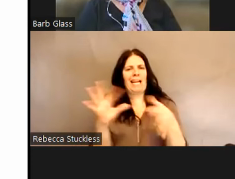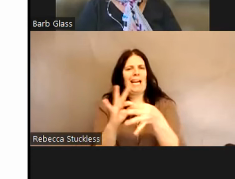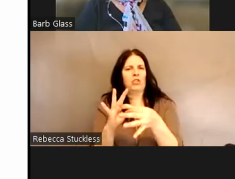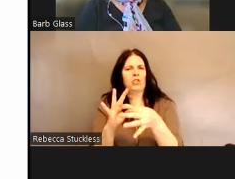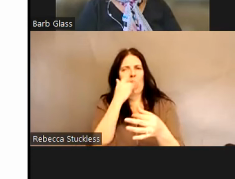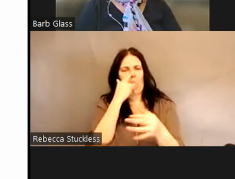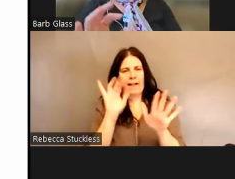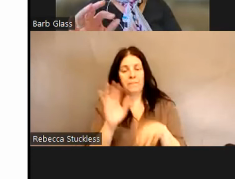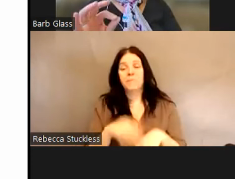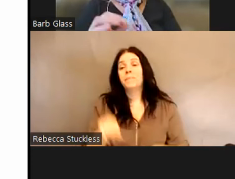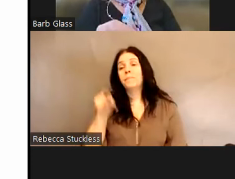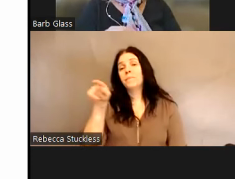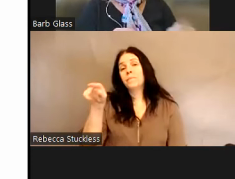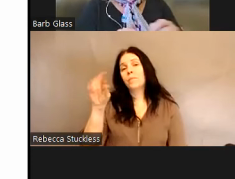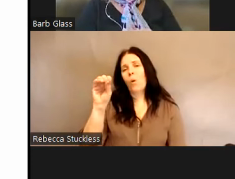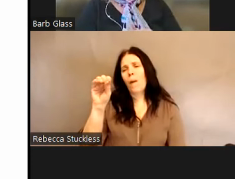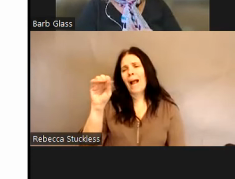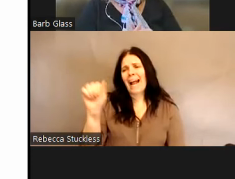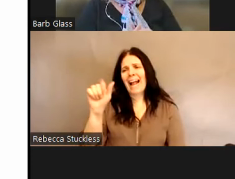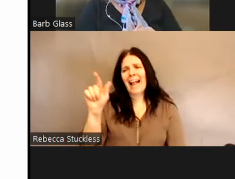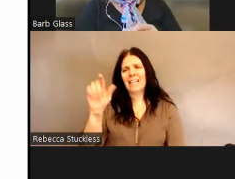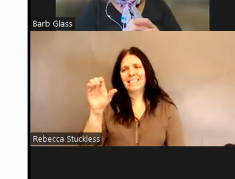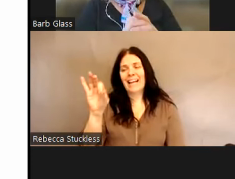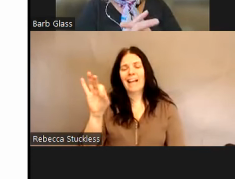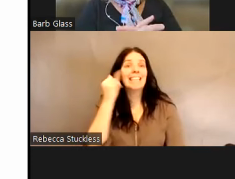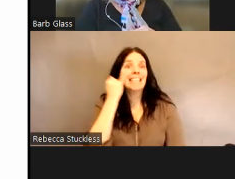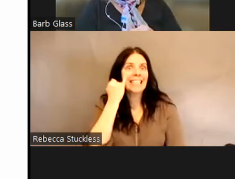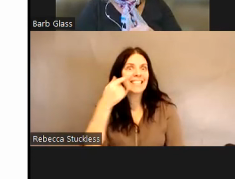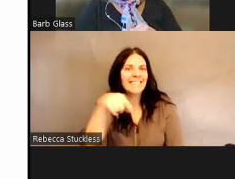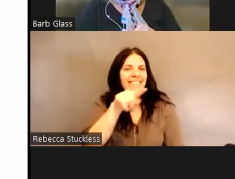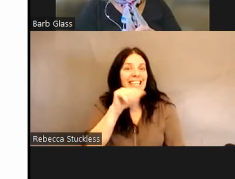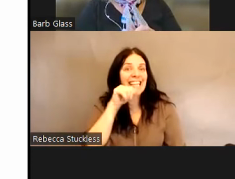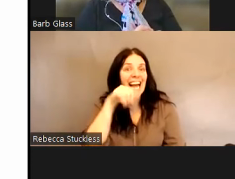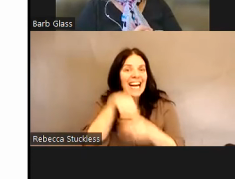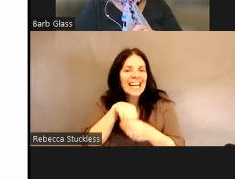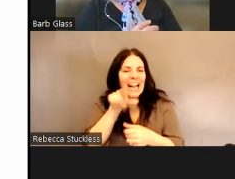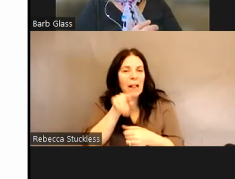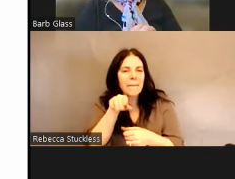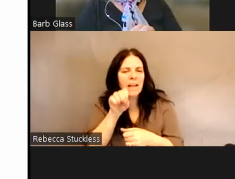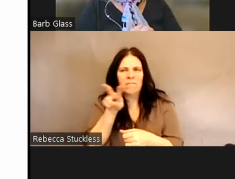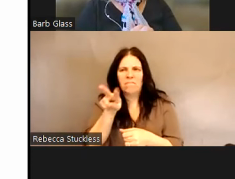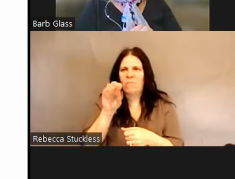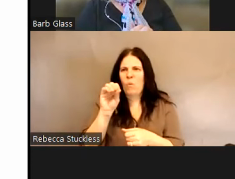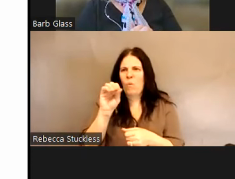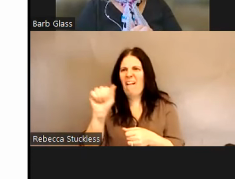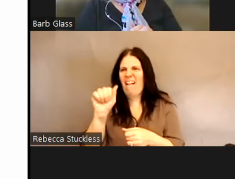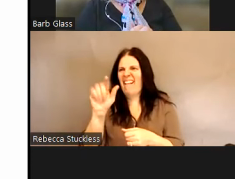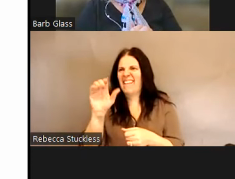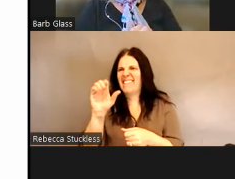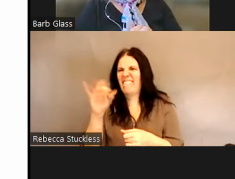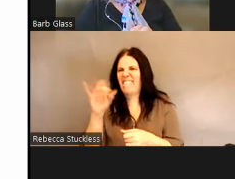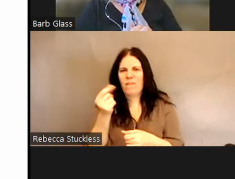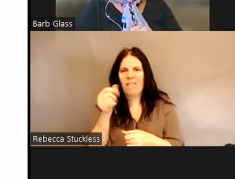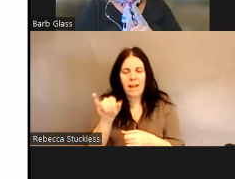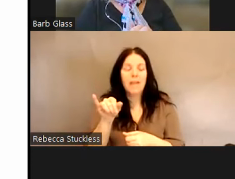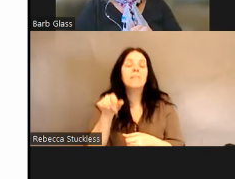And OALCF, just in case we have someone from outside of LBS here today, is the Ontario